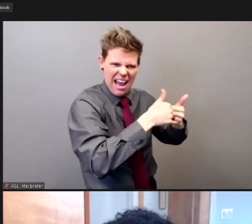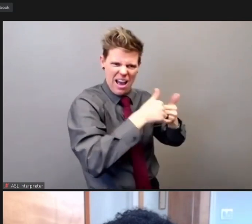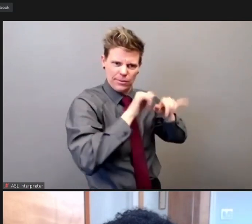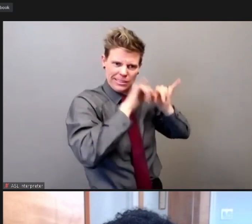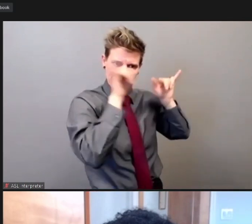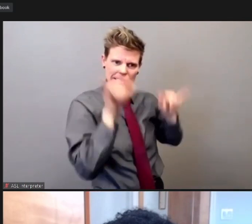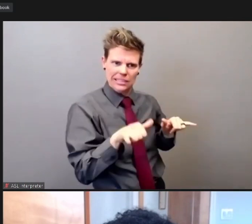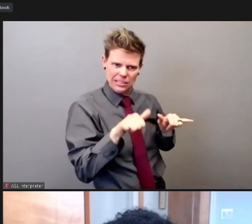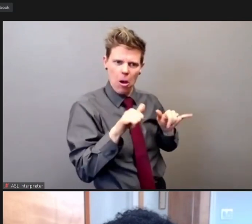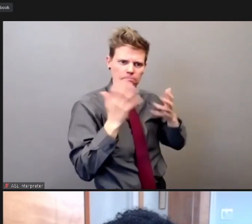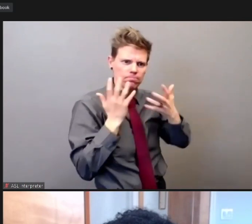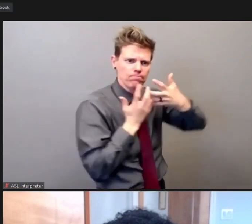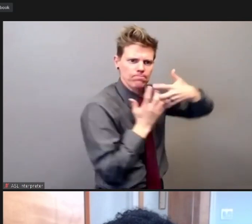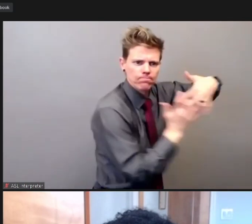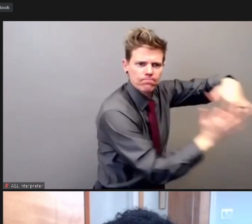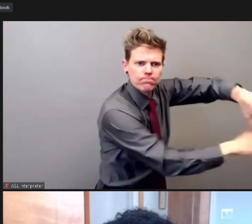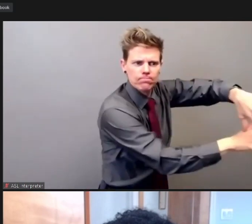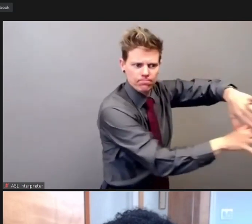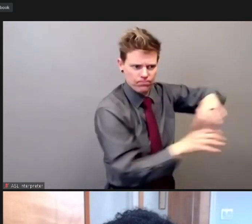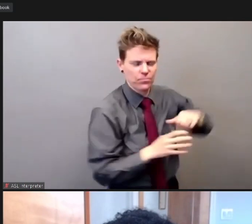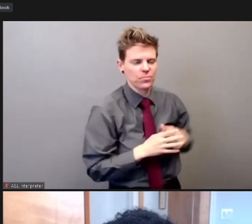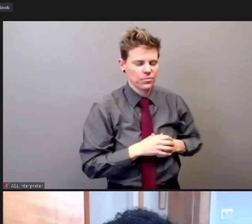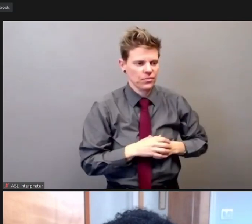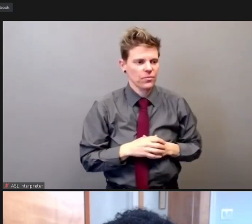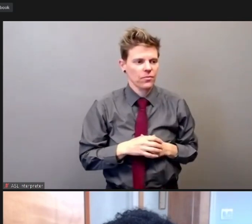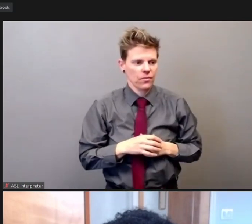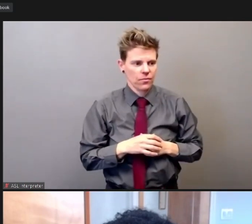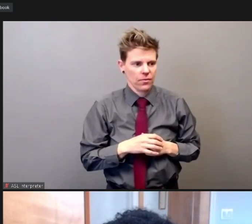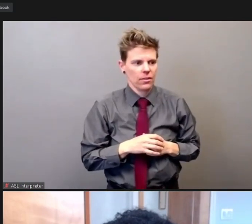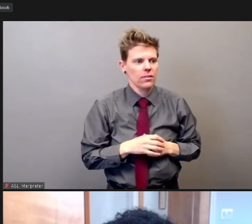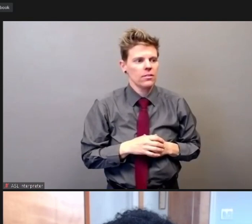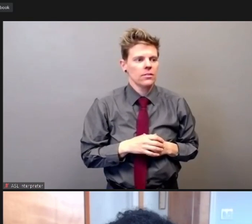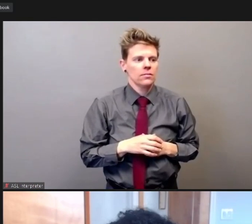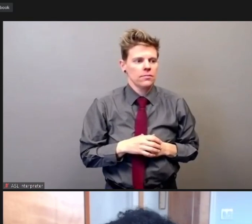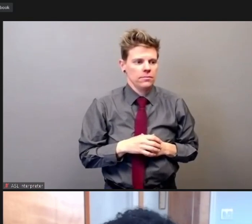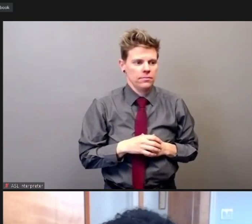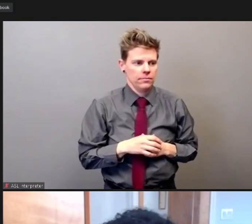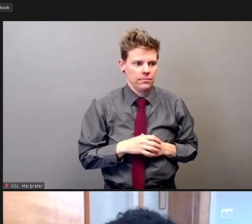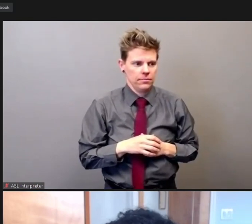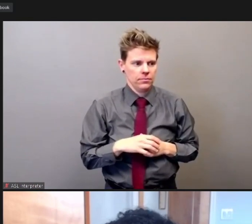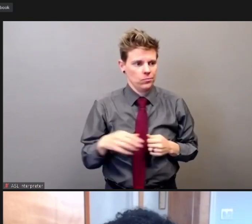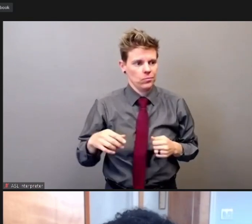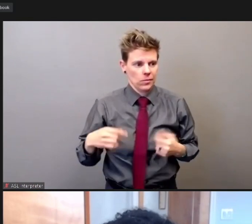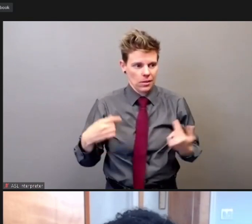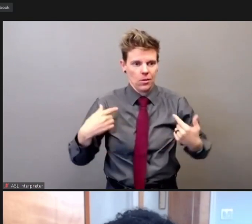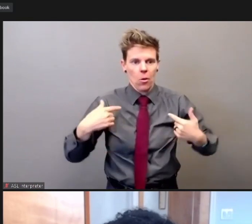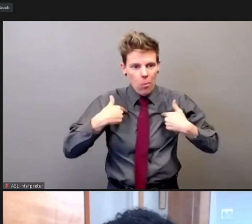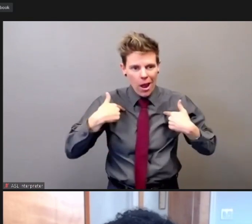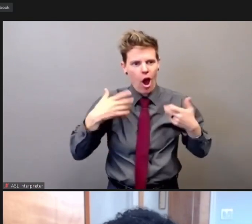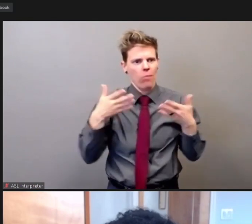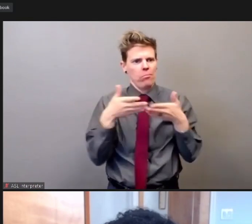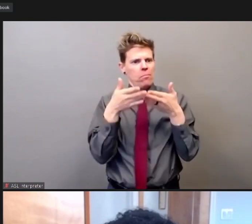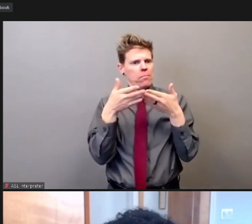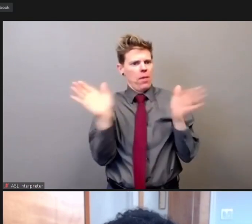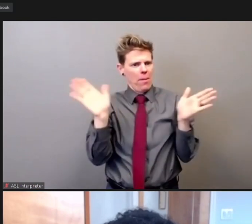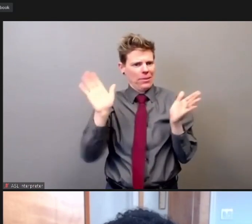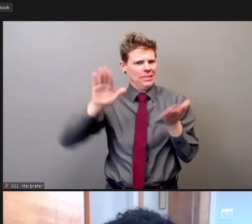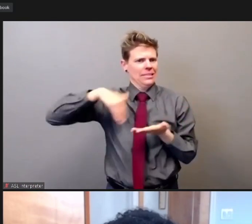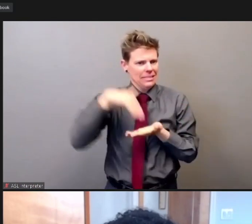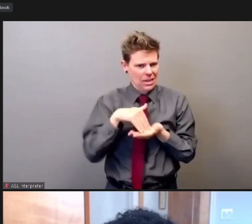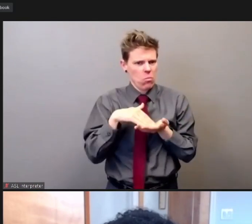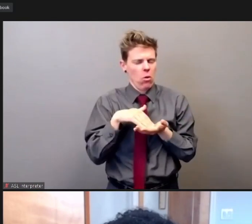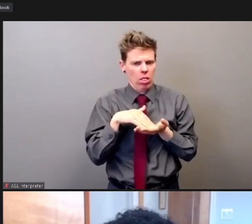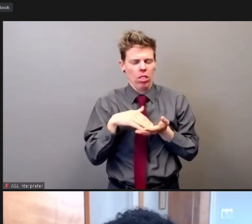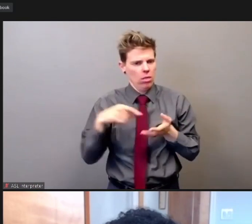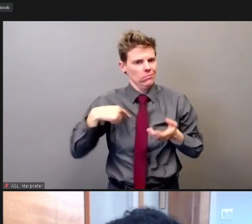plan, that the Department of Health, because we're a centralized public health state, and